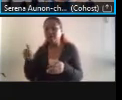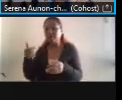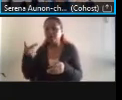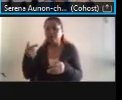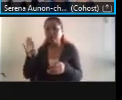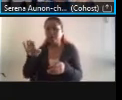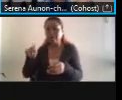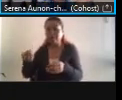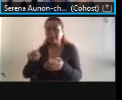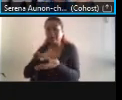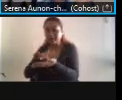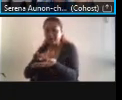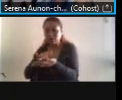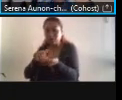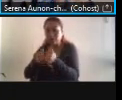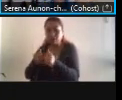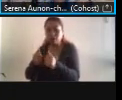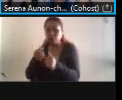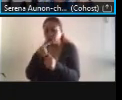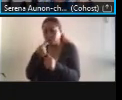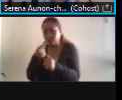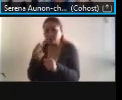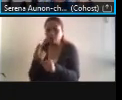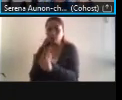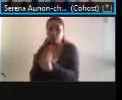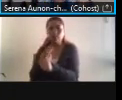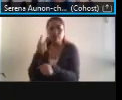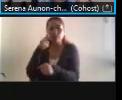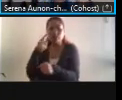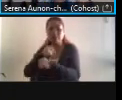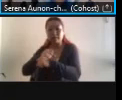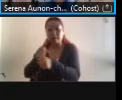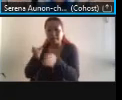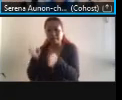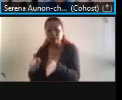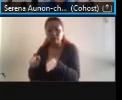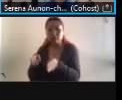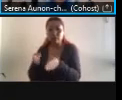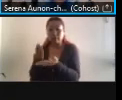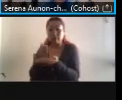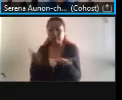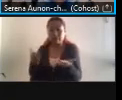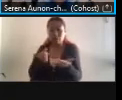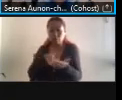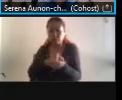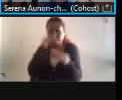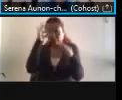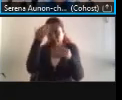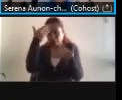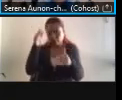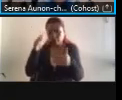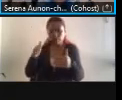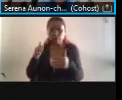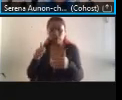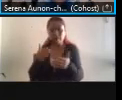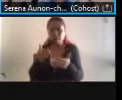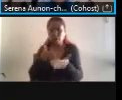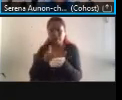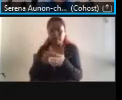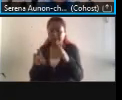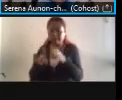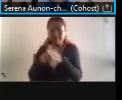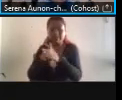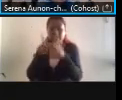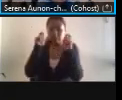How do we protect that individual? There are things we don't know yet, things that surprise us all the time, and we're not done. So